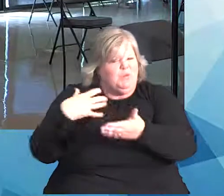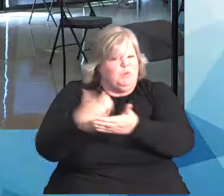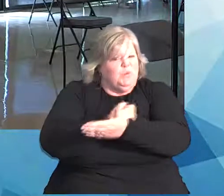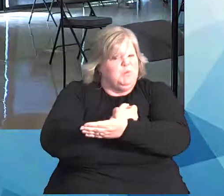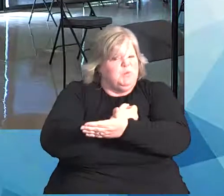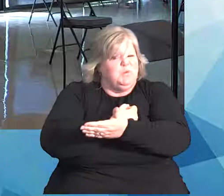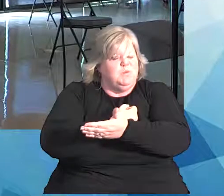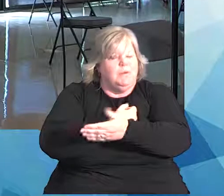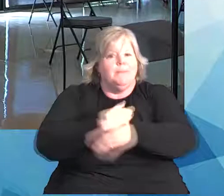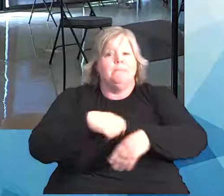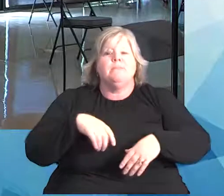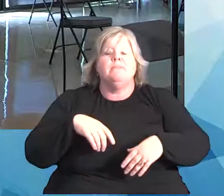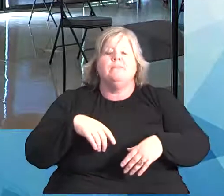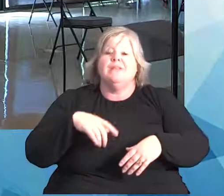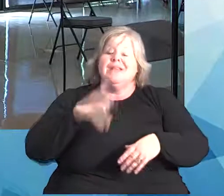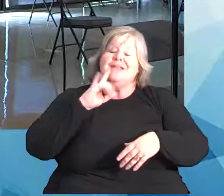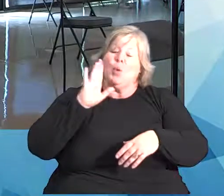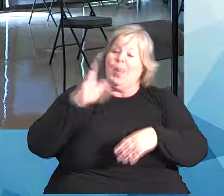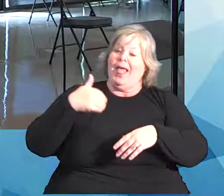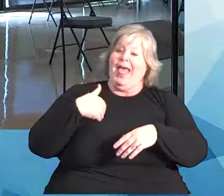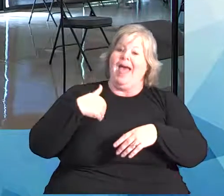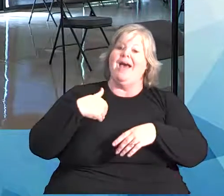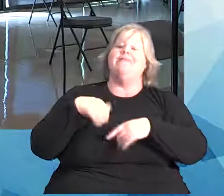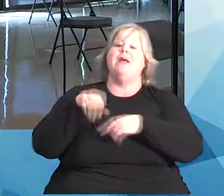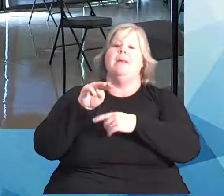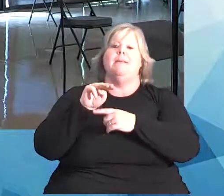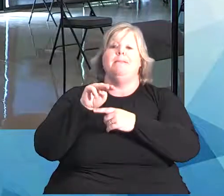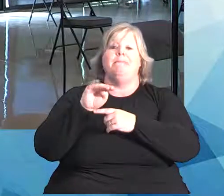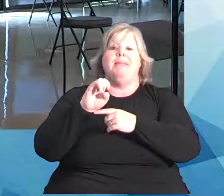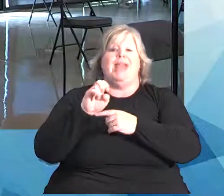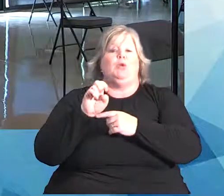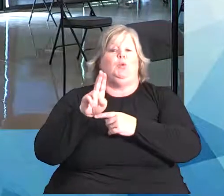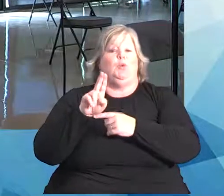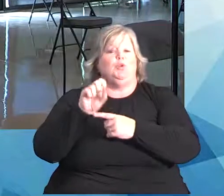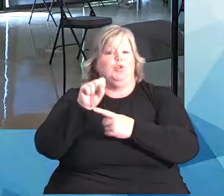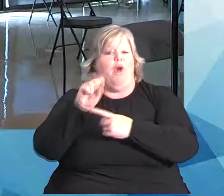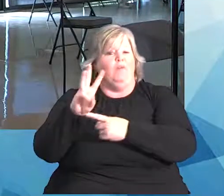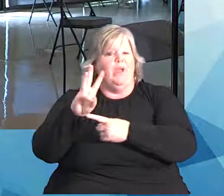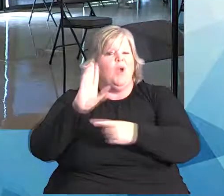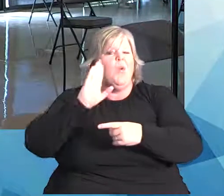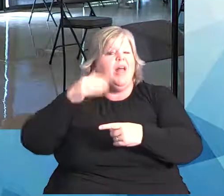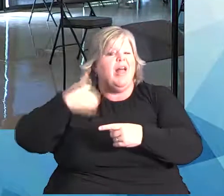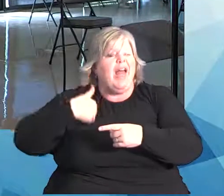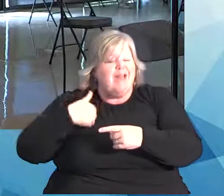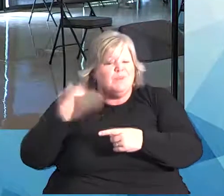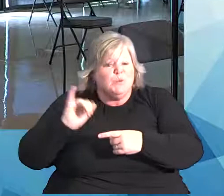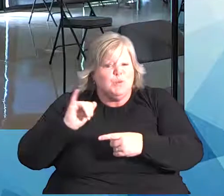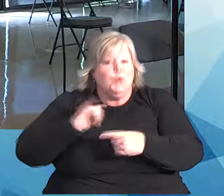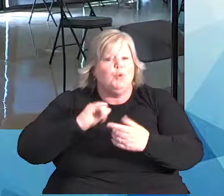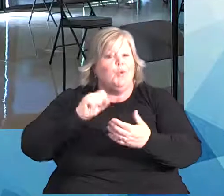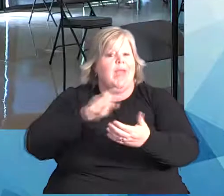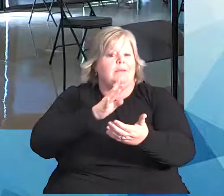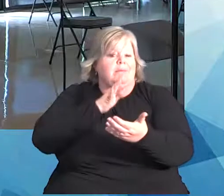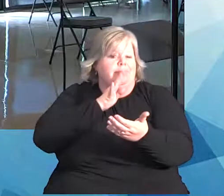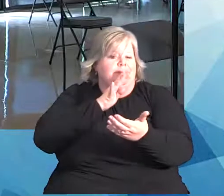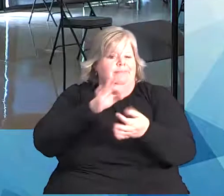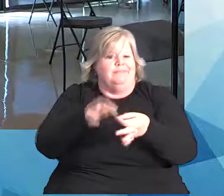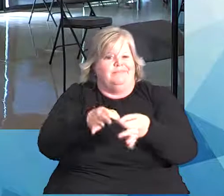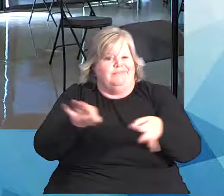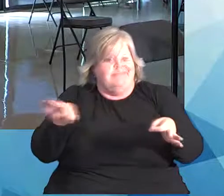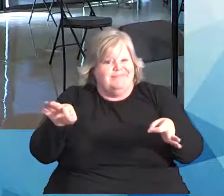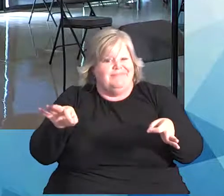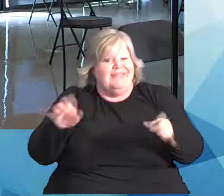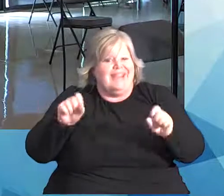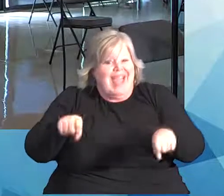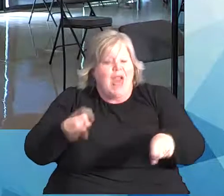software website, NutriSlice, has a text-to-speech option. We also will have a